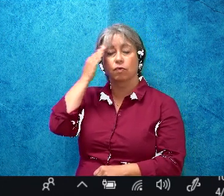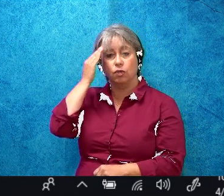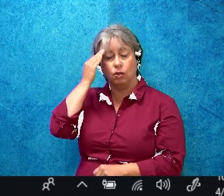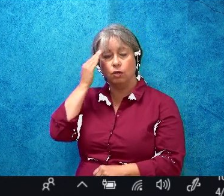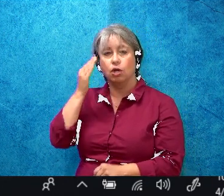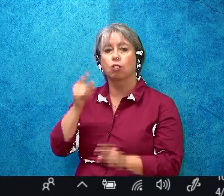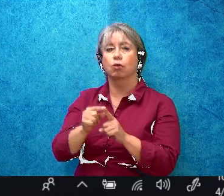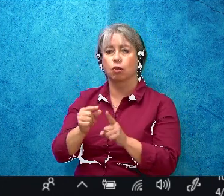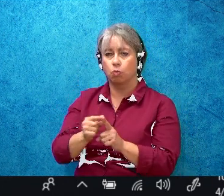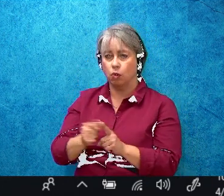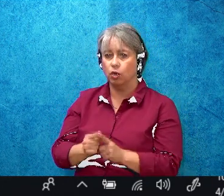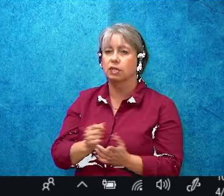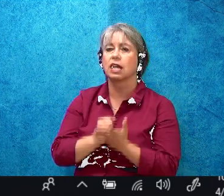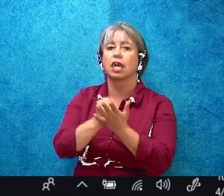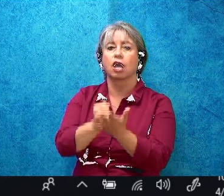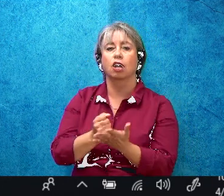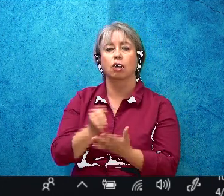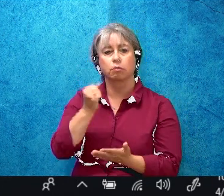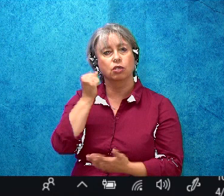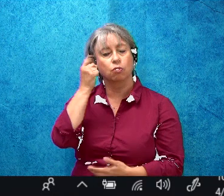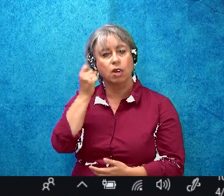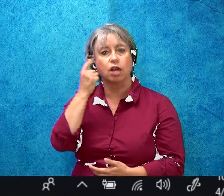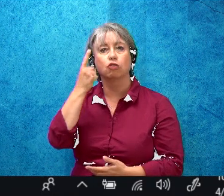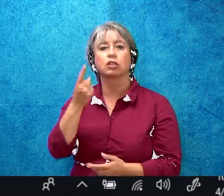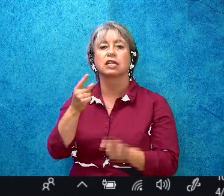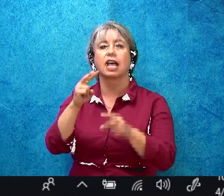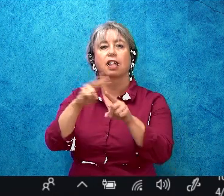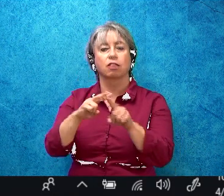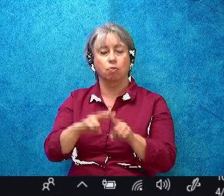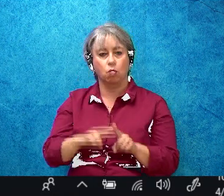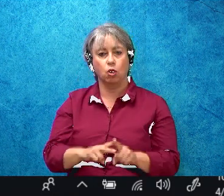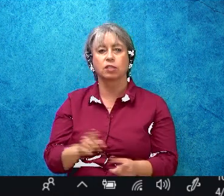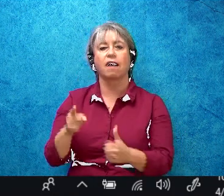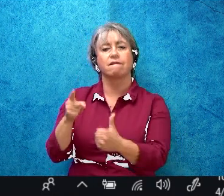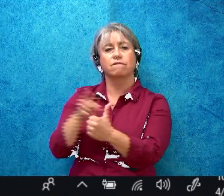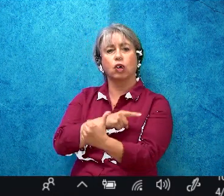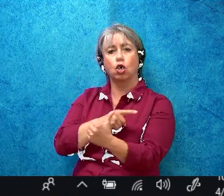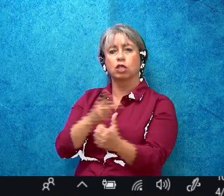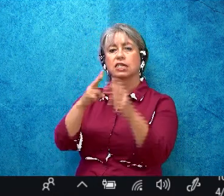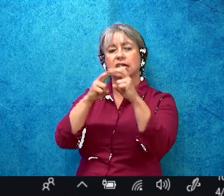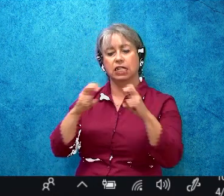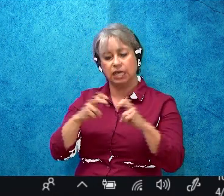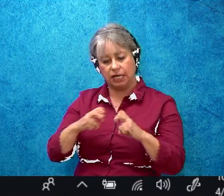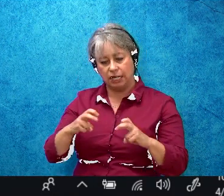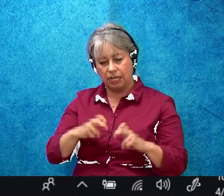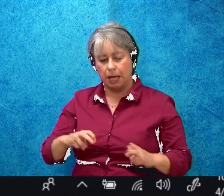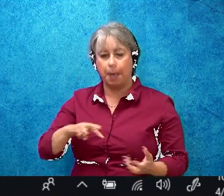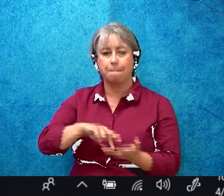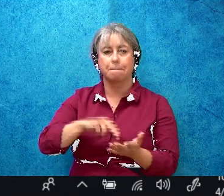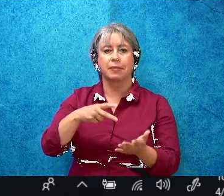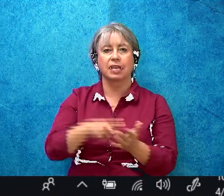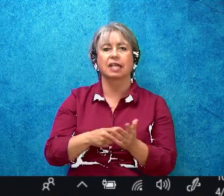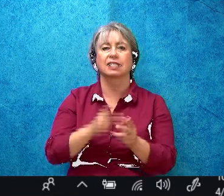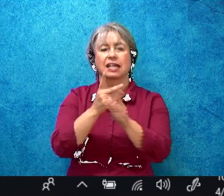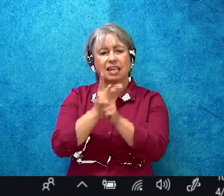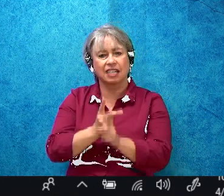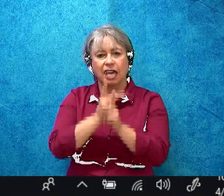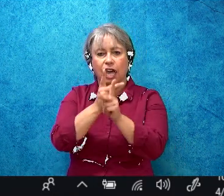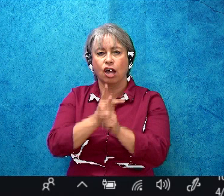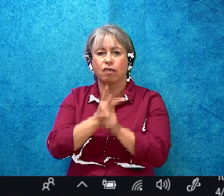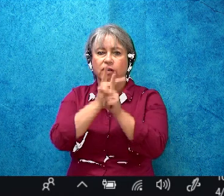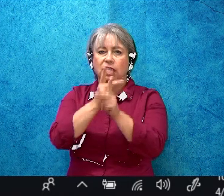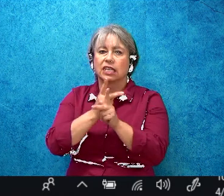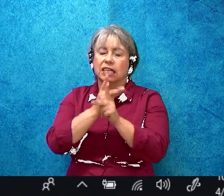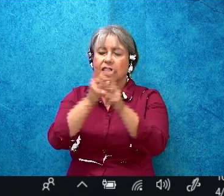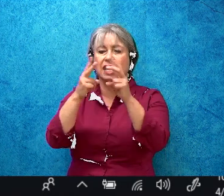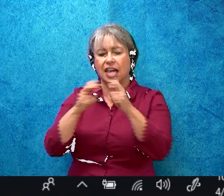to understand what we're going to be doing today. So first, we need to analyze. Analyze means to consider carefully in order to understand. So if you